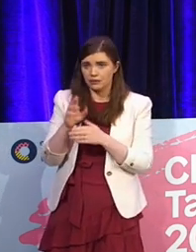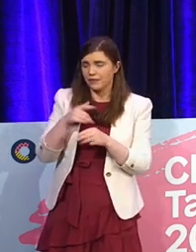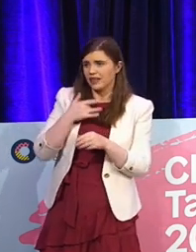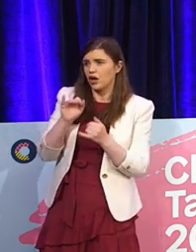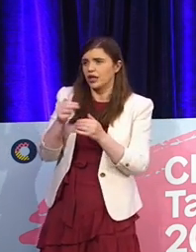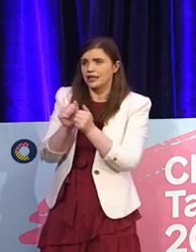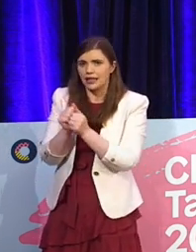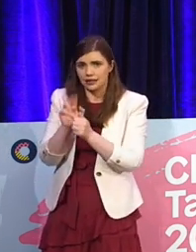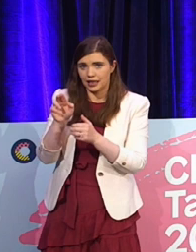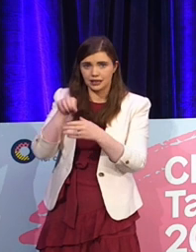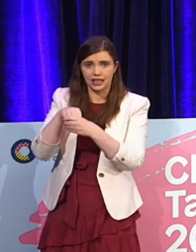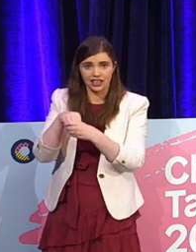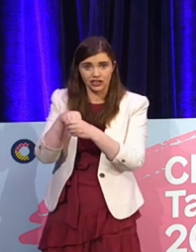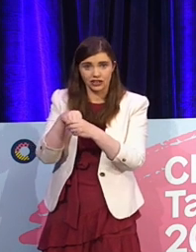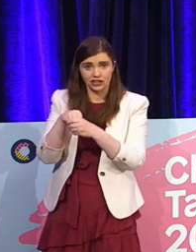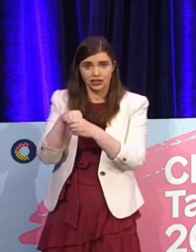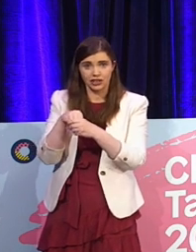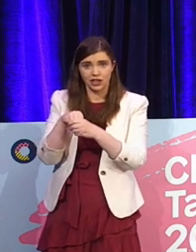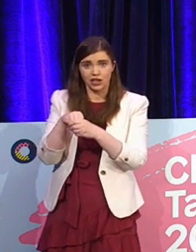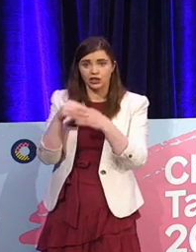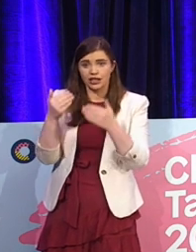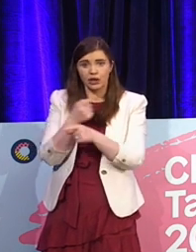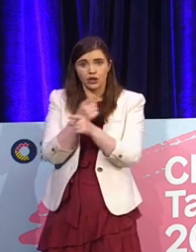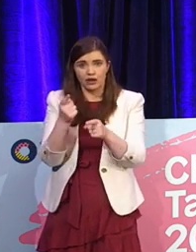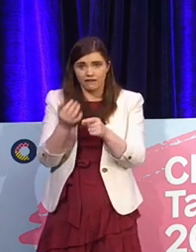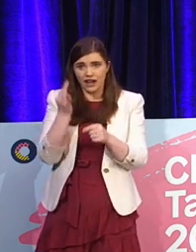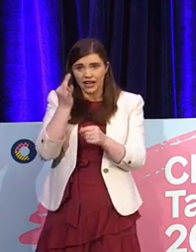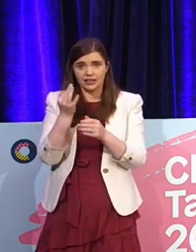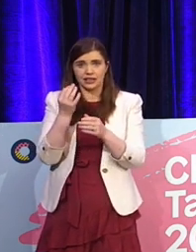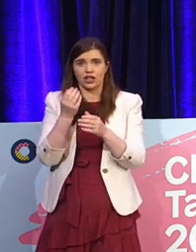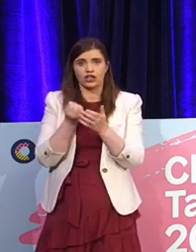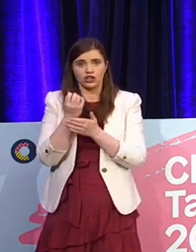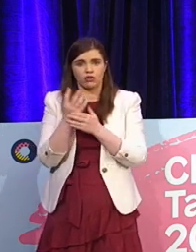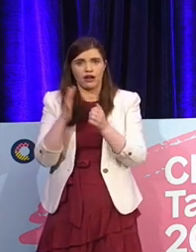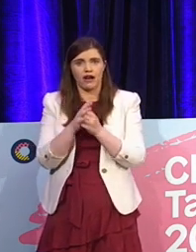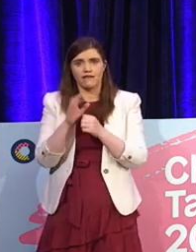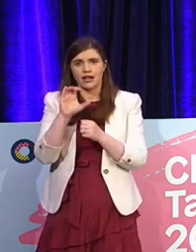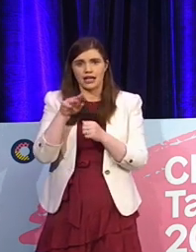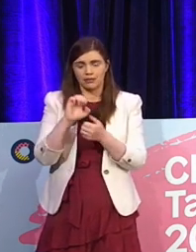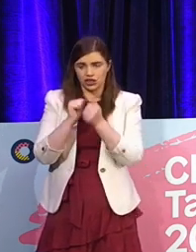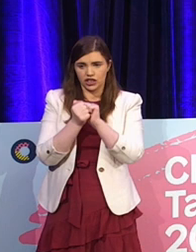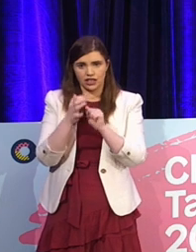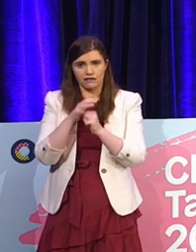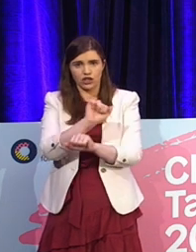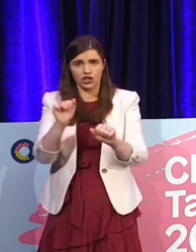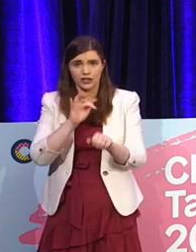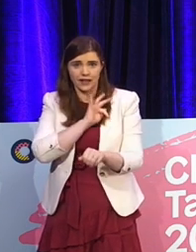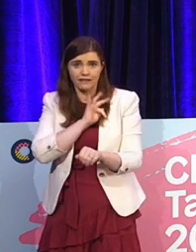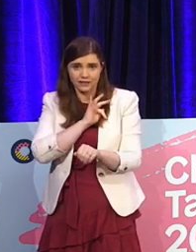engaged. So find the story of climate change out for yourself, just like I did. We might be reacting late,